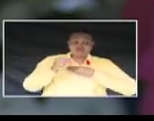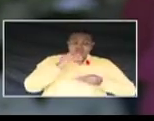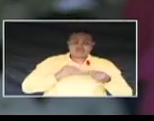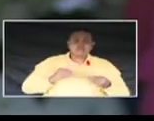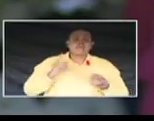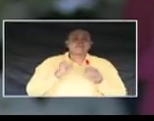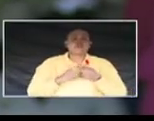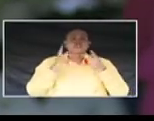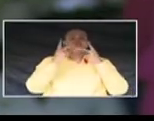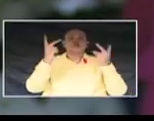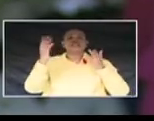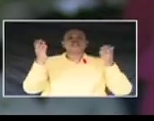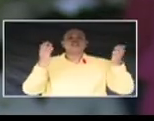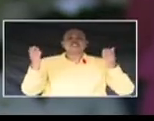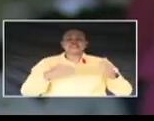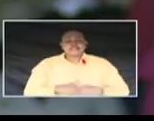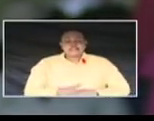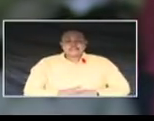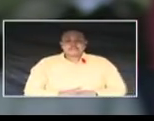public service.